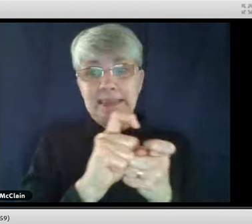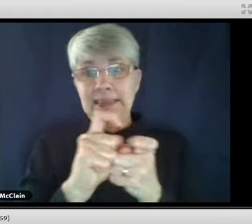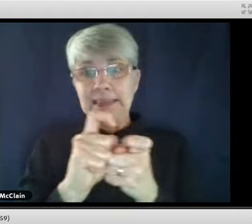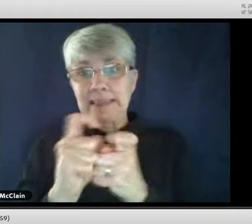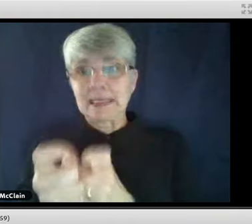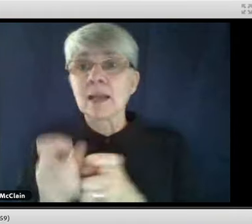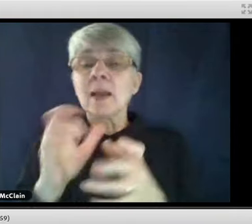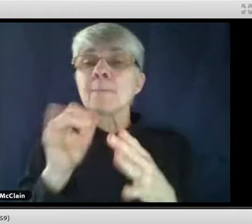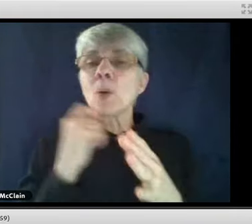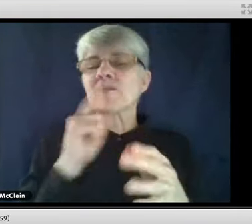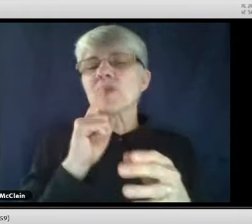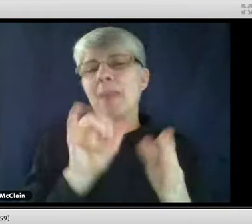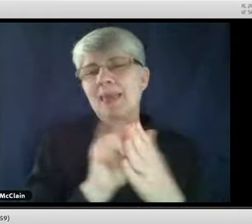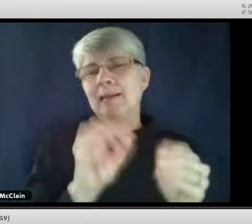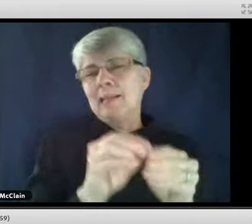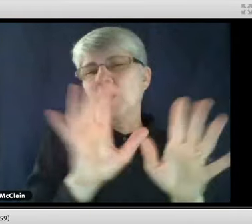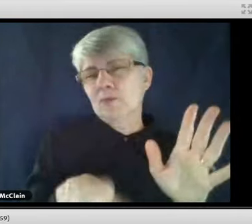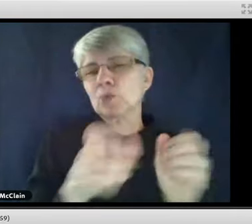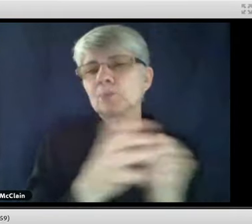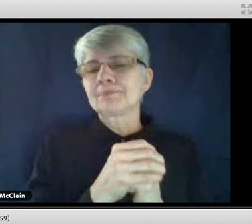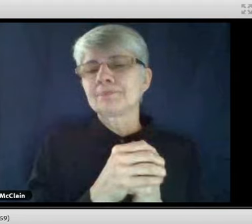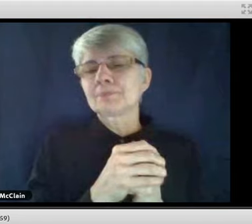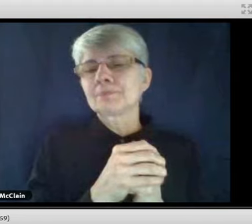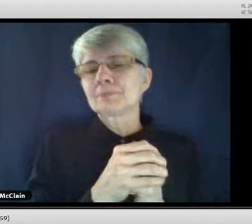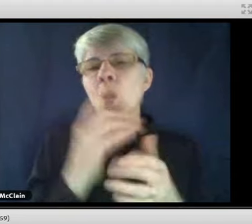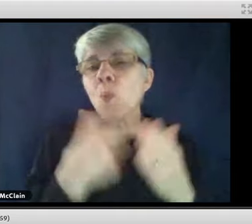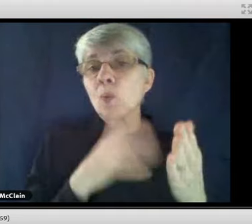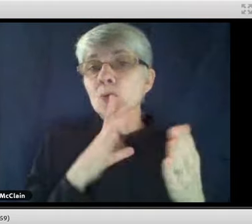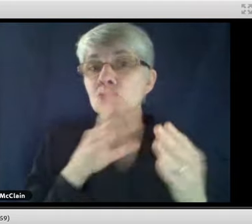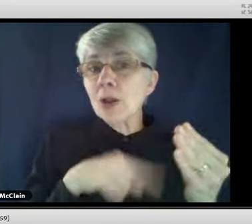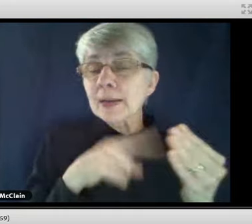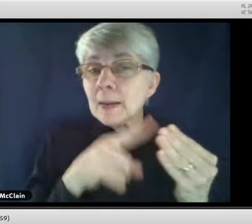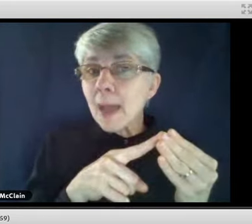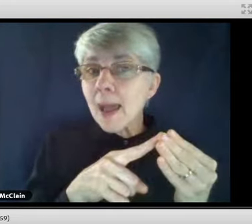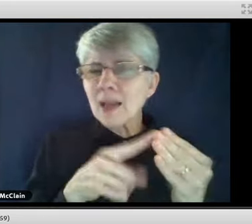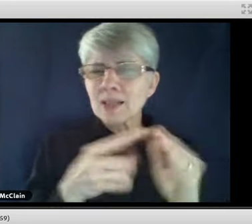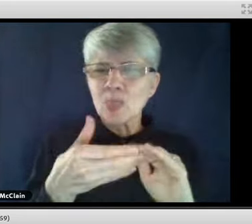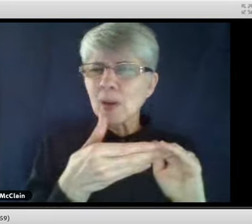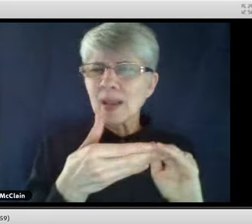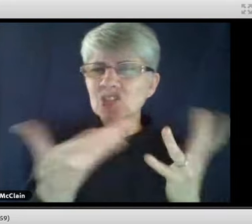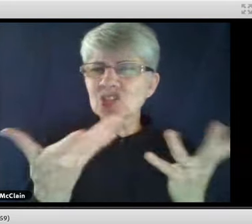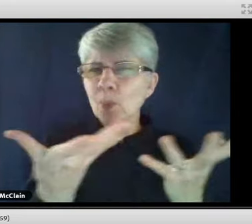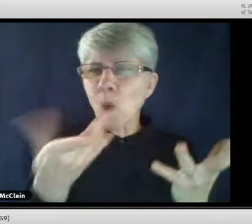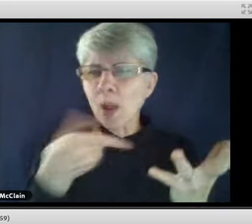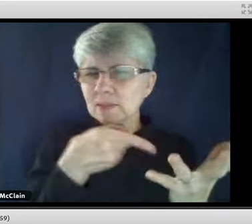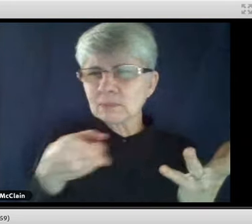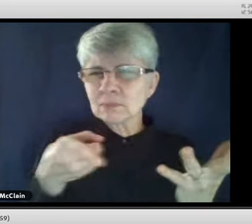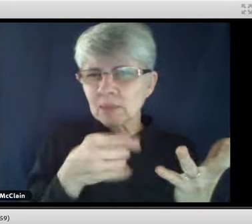But we just have to make that clear, exactly what we're talking about and what the relationship is.